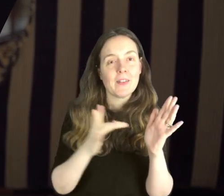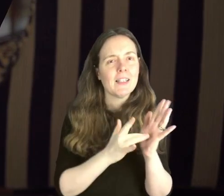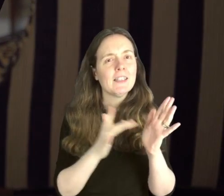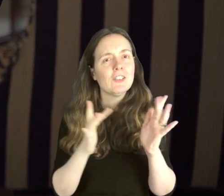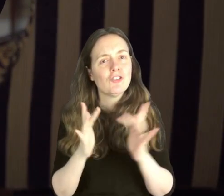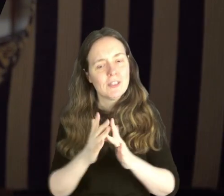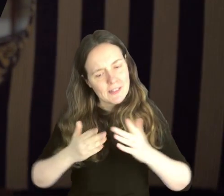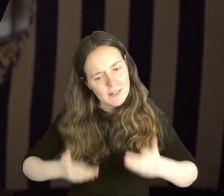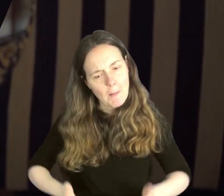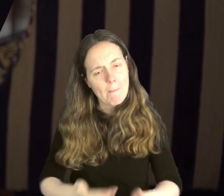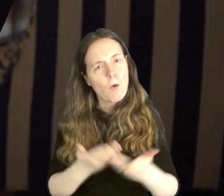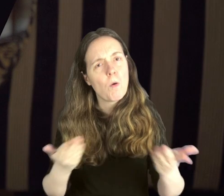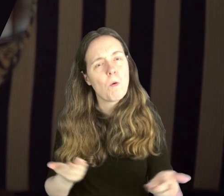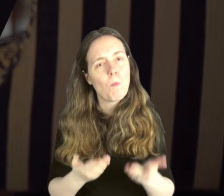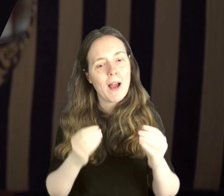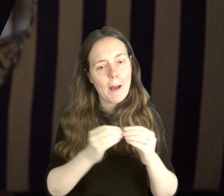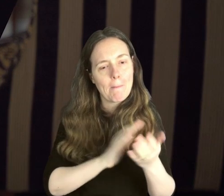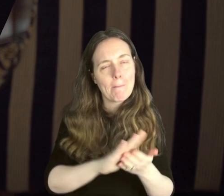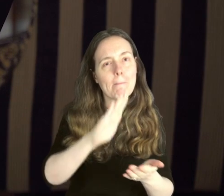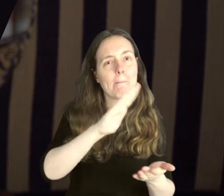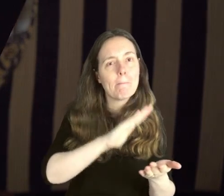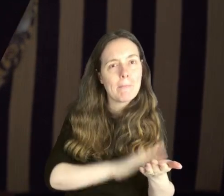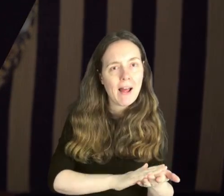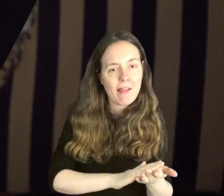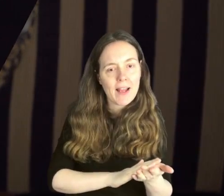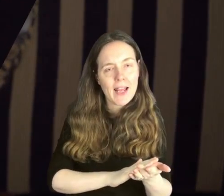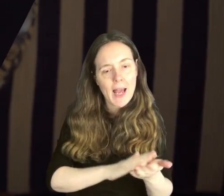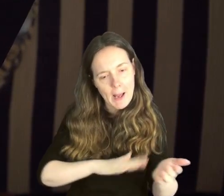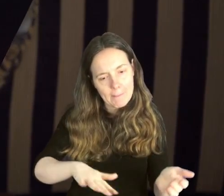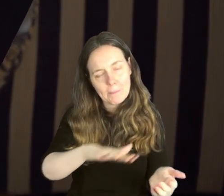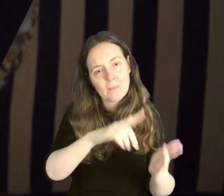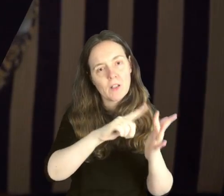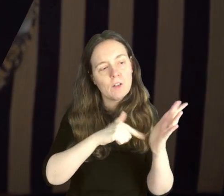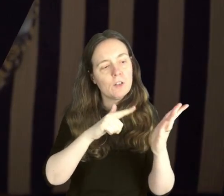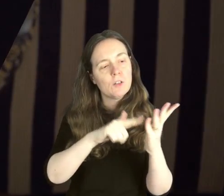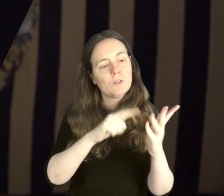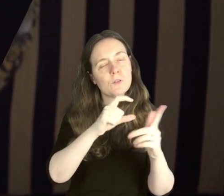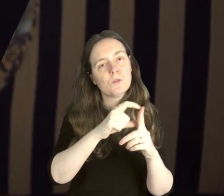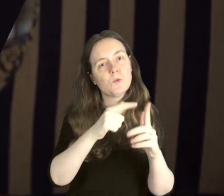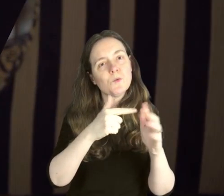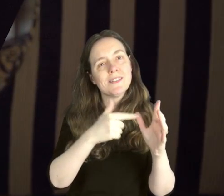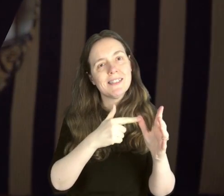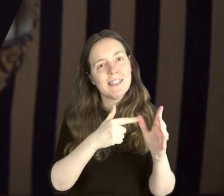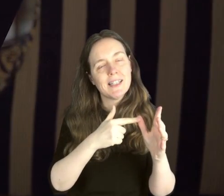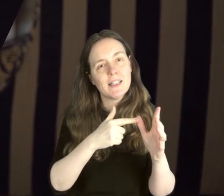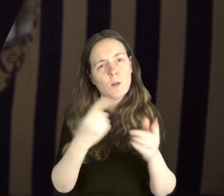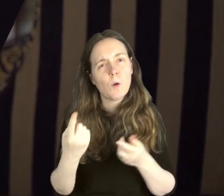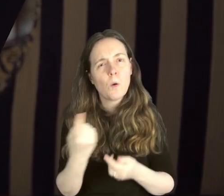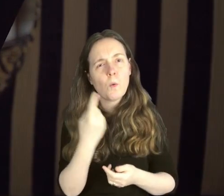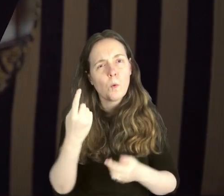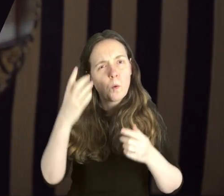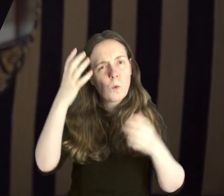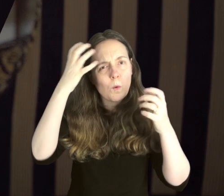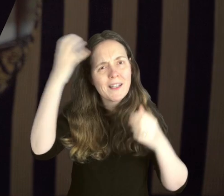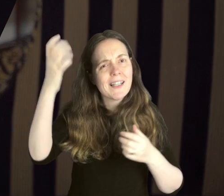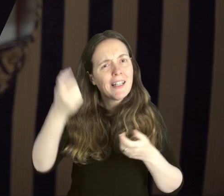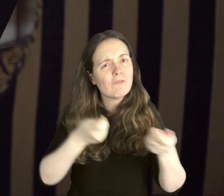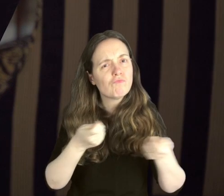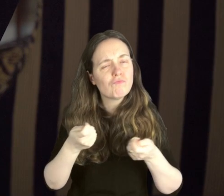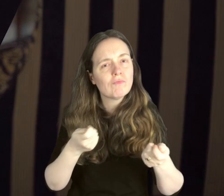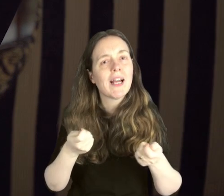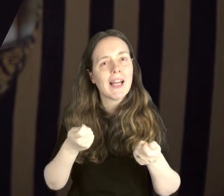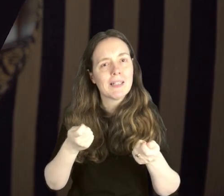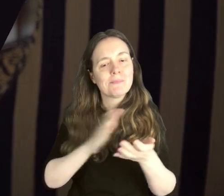Jesus was born in Bethlehem in Judea during the reign of King Herod. About that